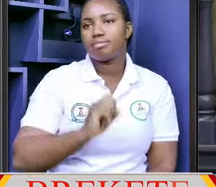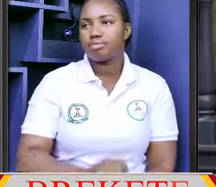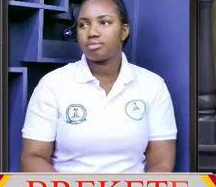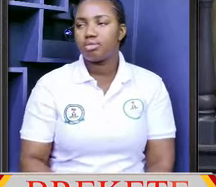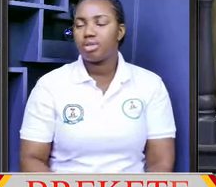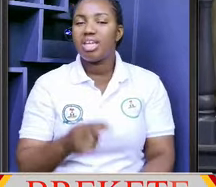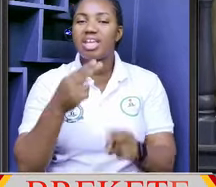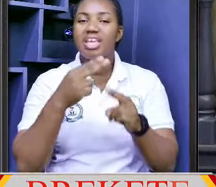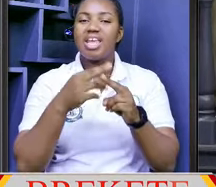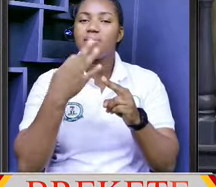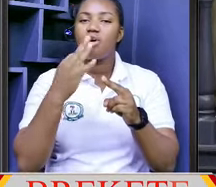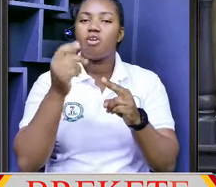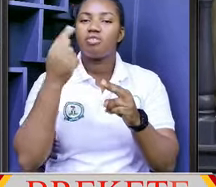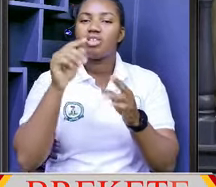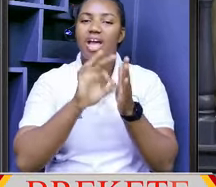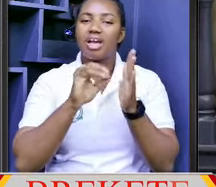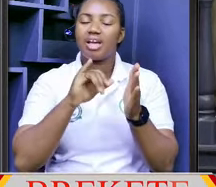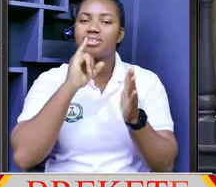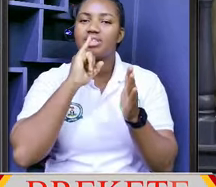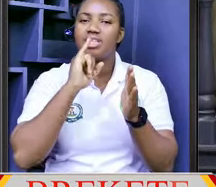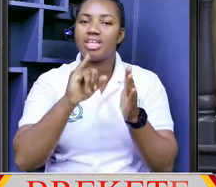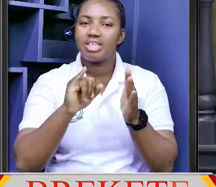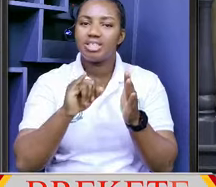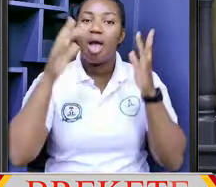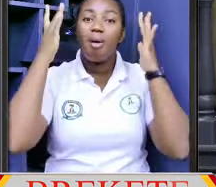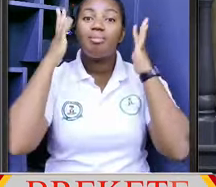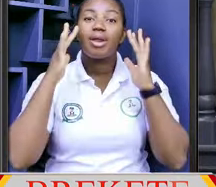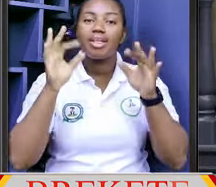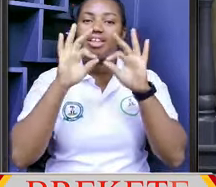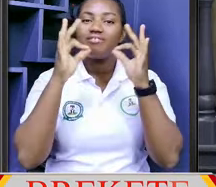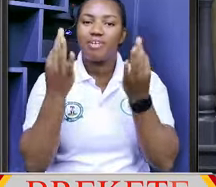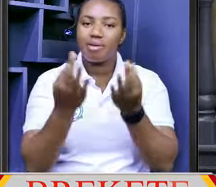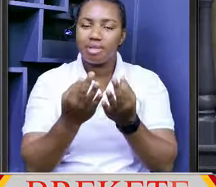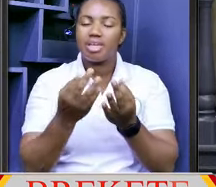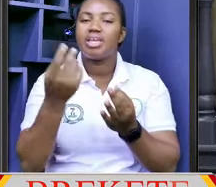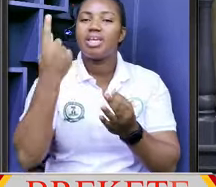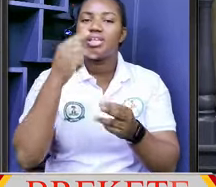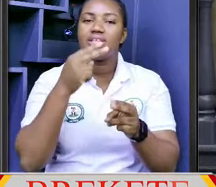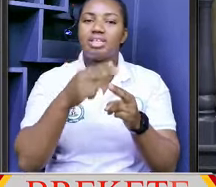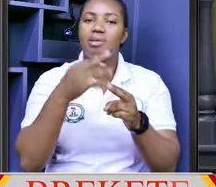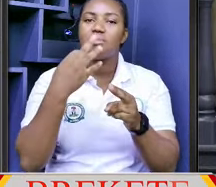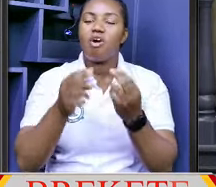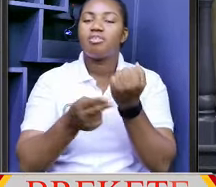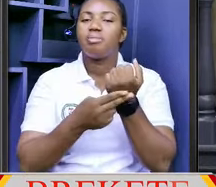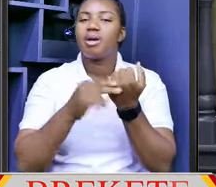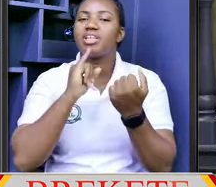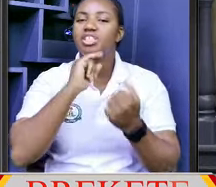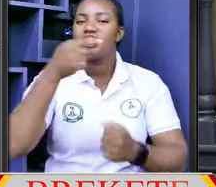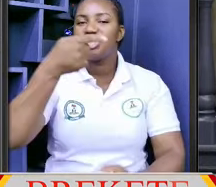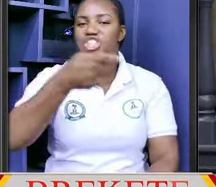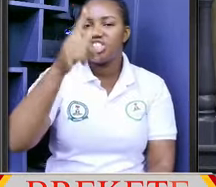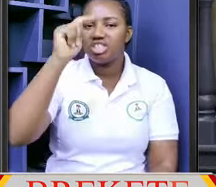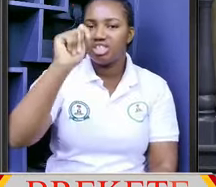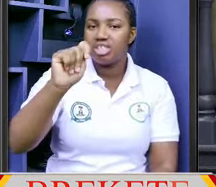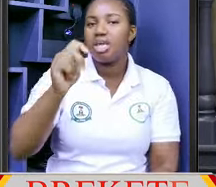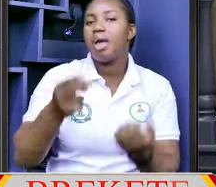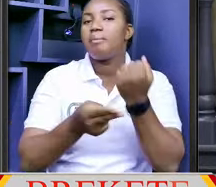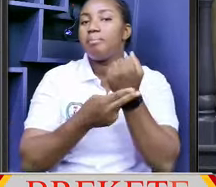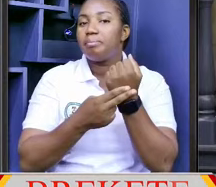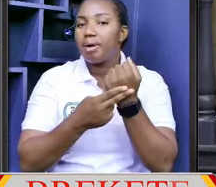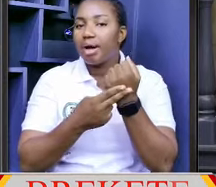00 51 54 35 71. The name of the account now Brekete Family. The name of the bank now GT Bank. Brekete Family spelling